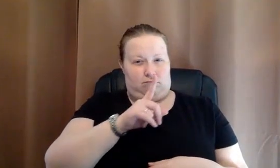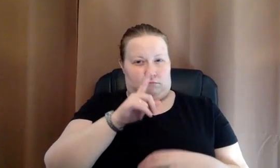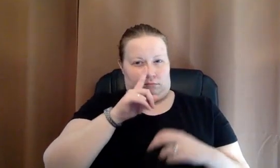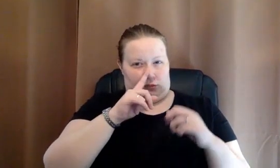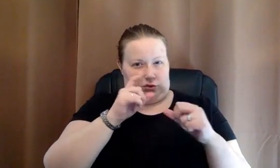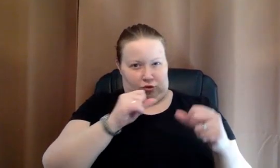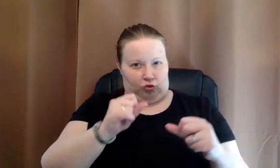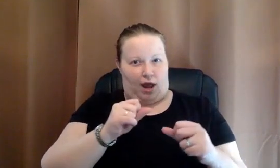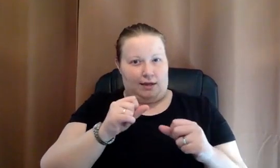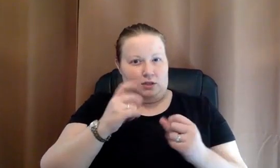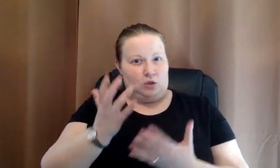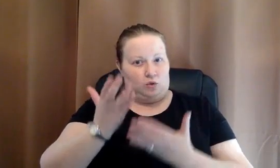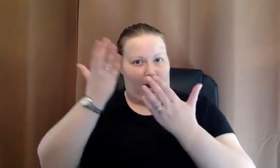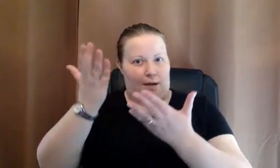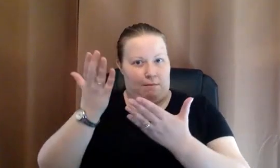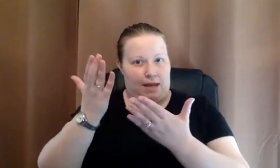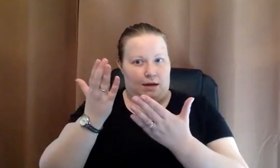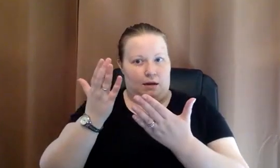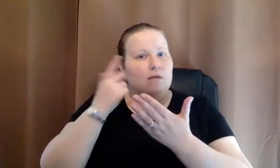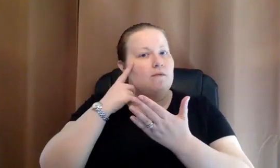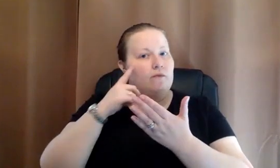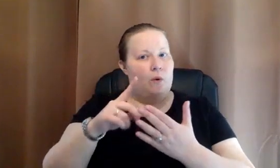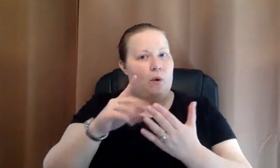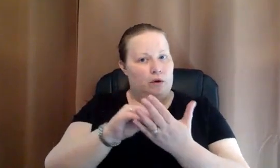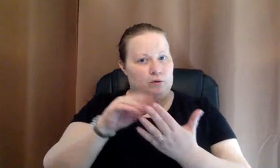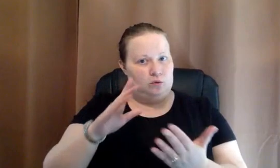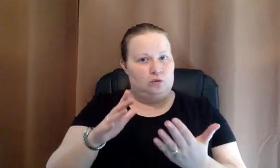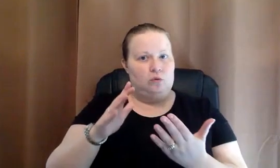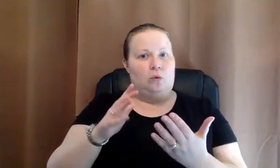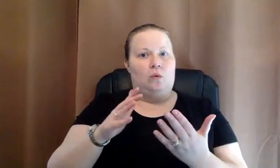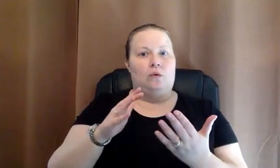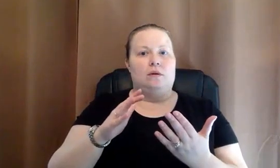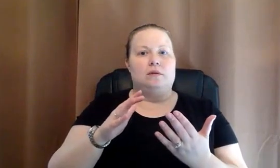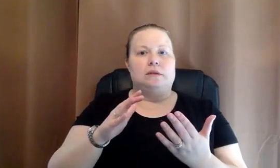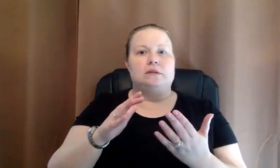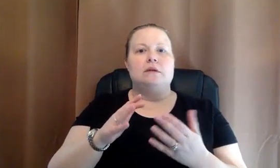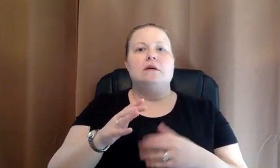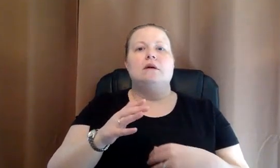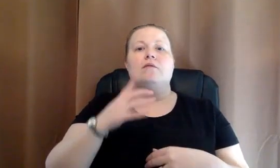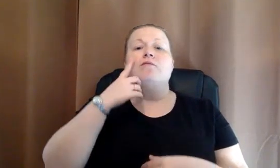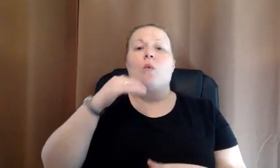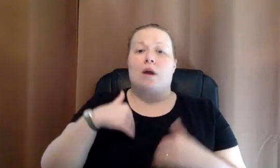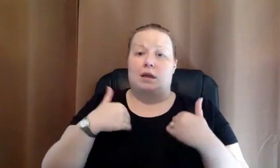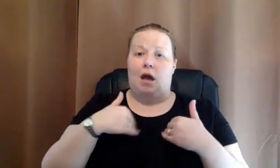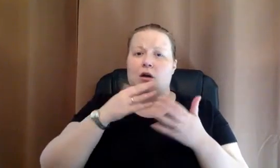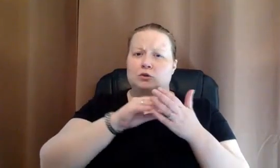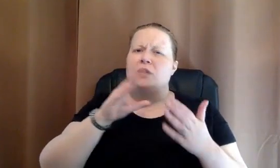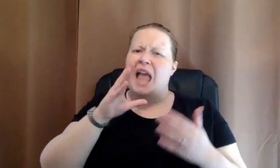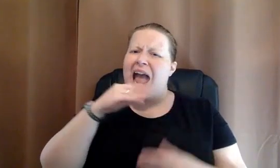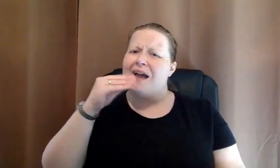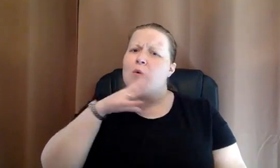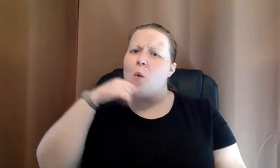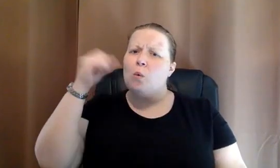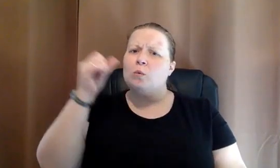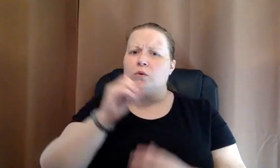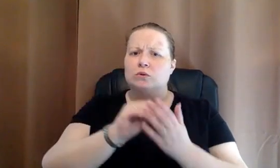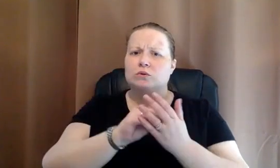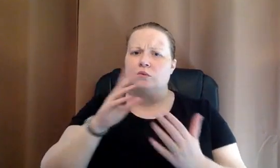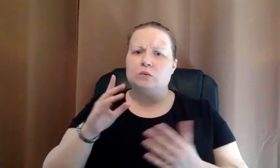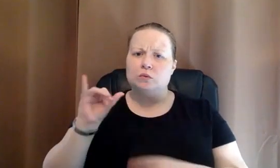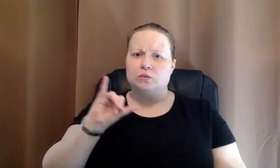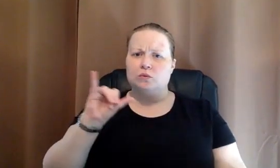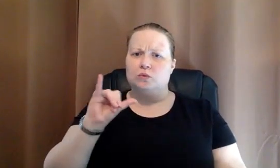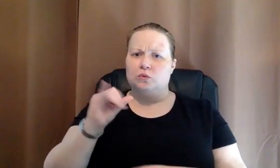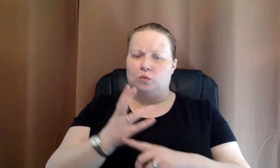is recommended for students to, for young students and even older students now, older students are using